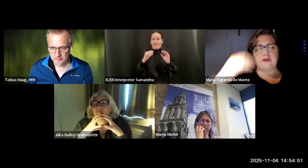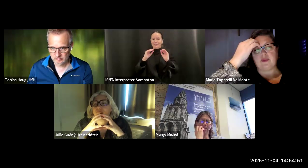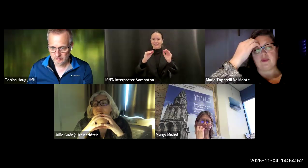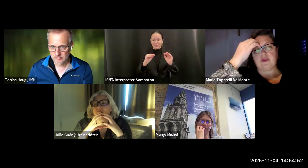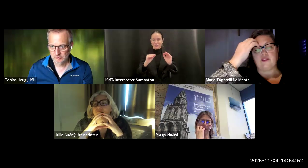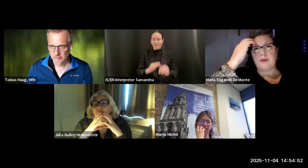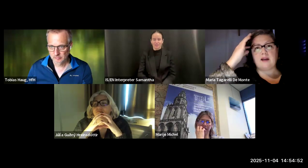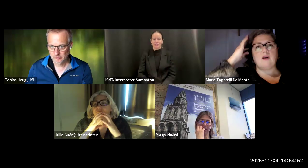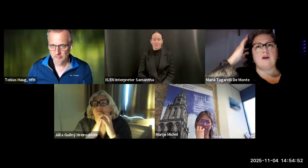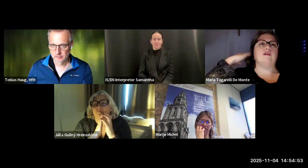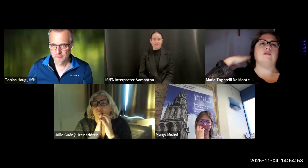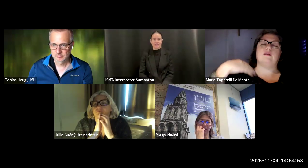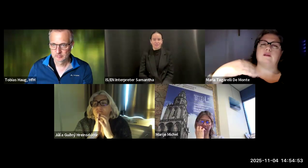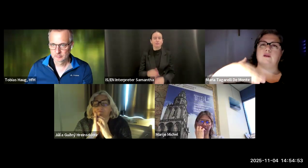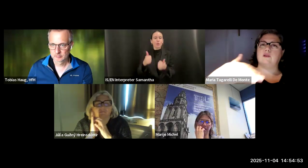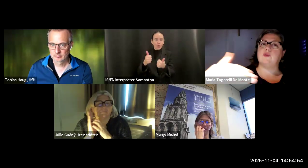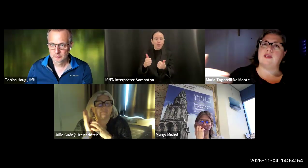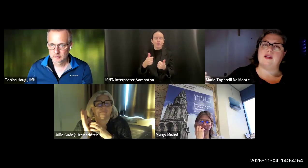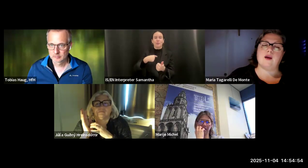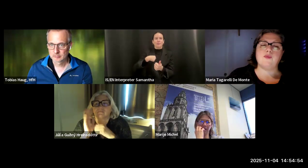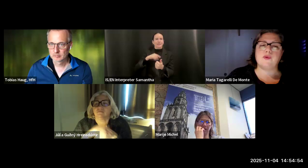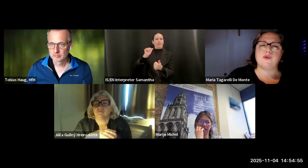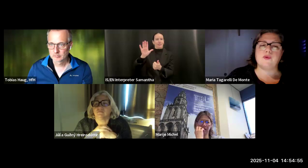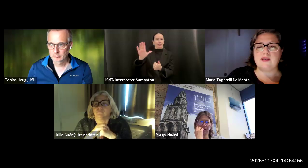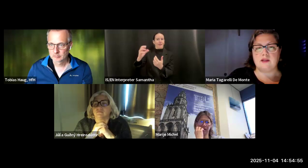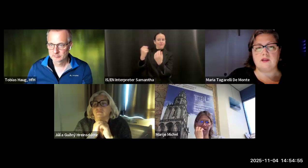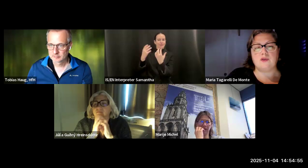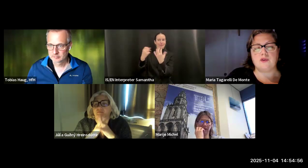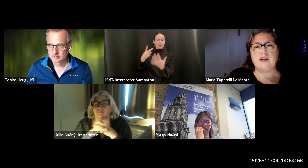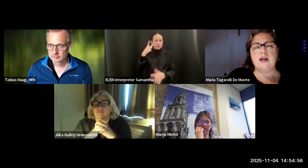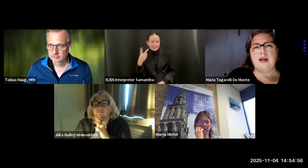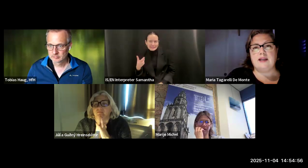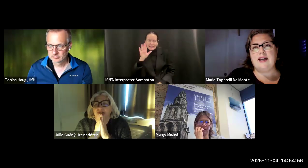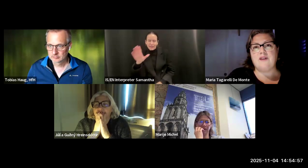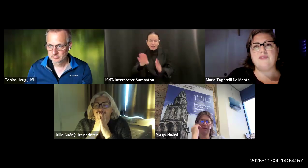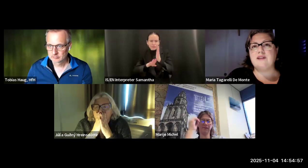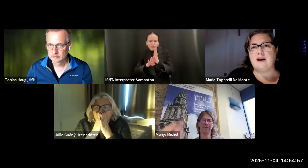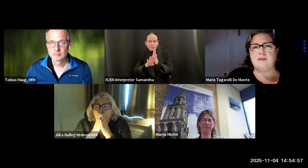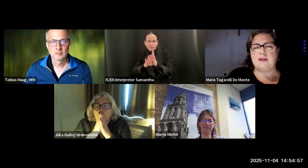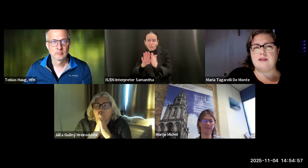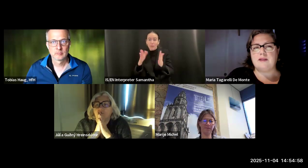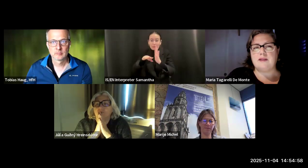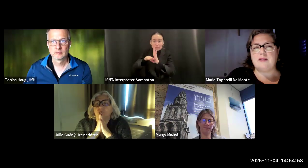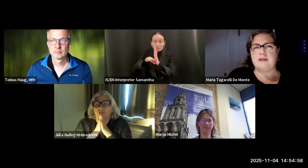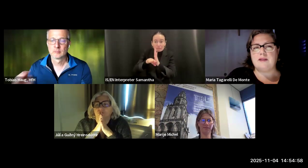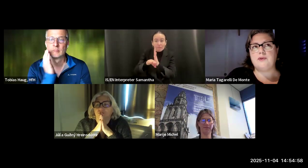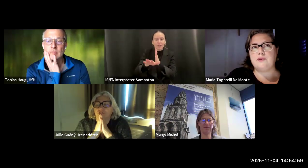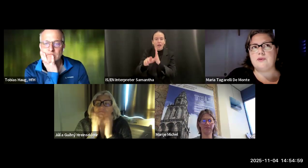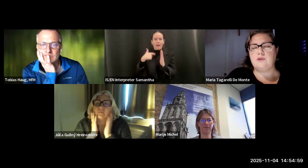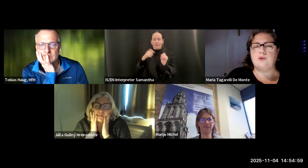have a feedback on the way they are progressing in their learning, and I have the time and